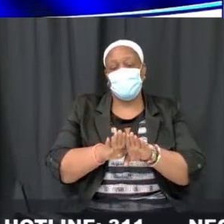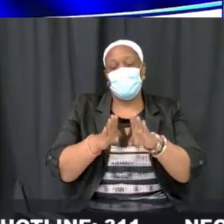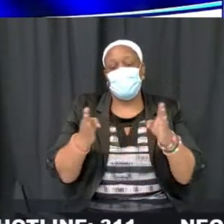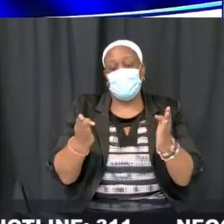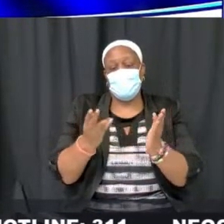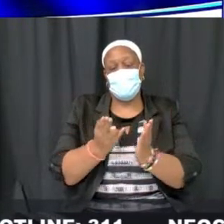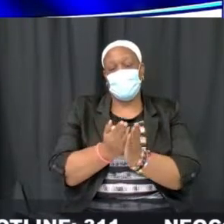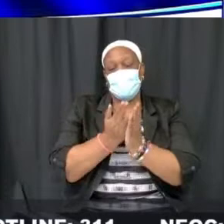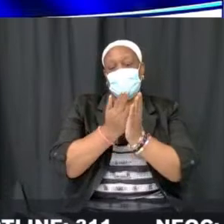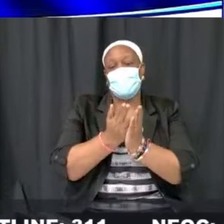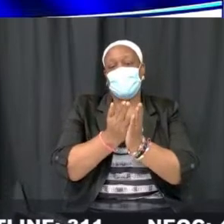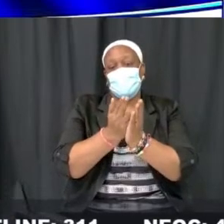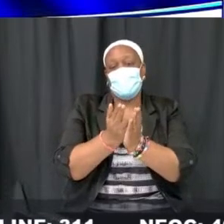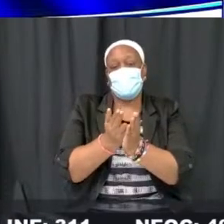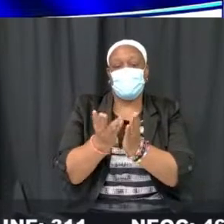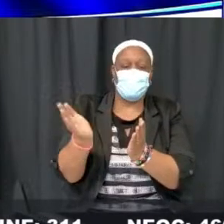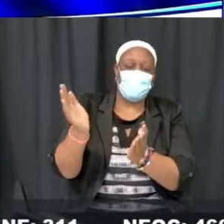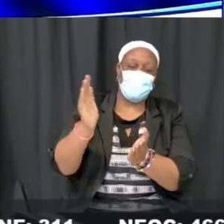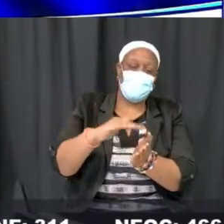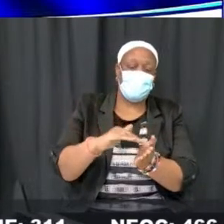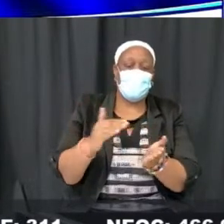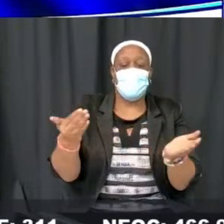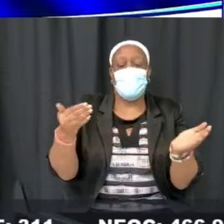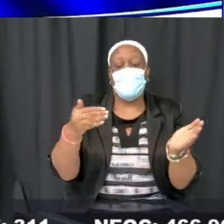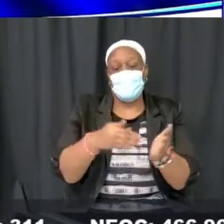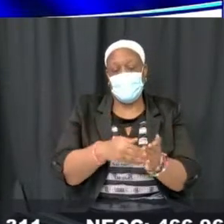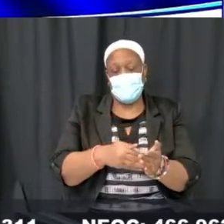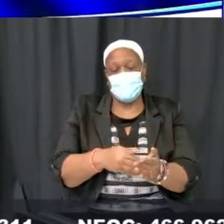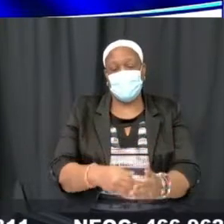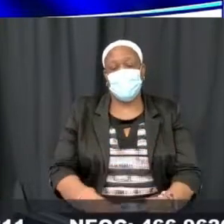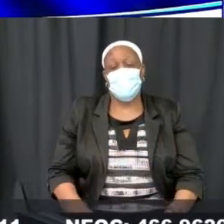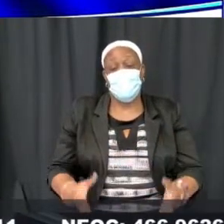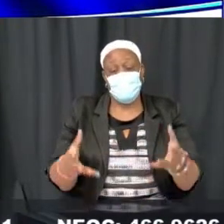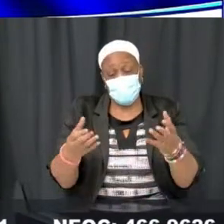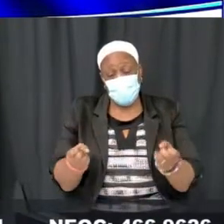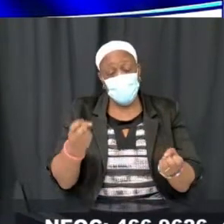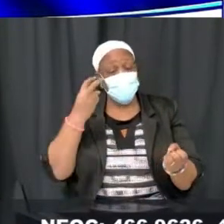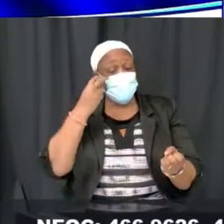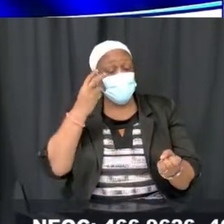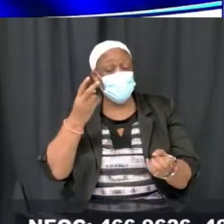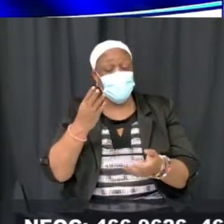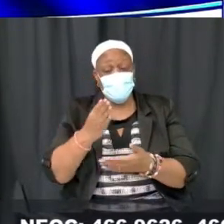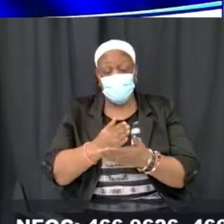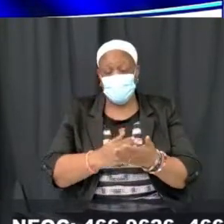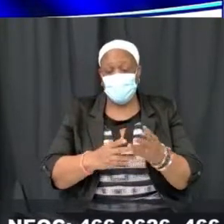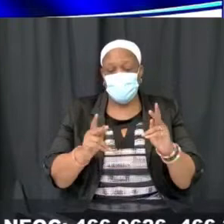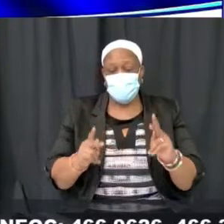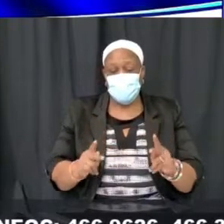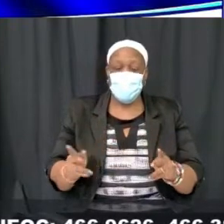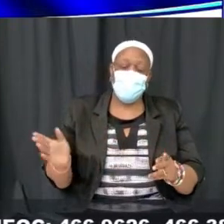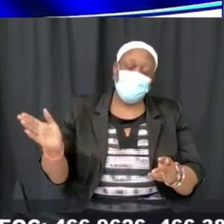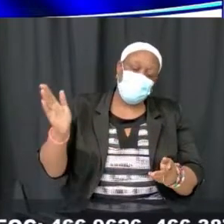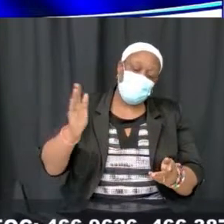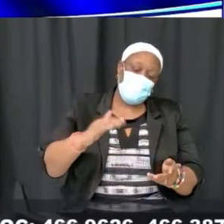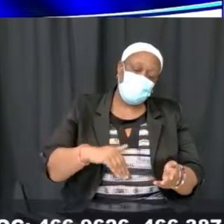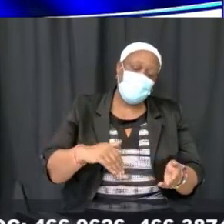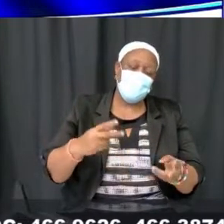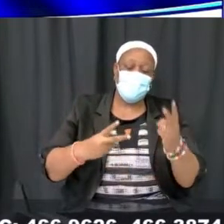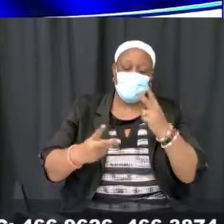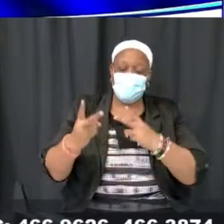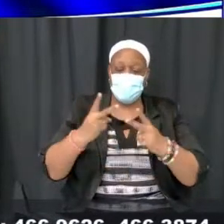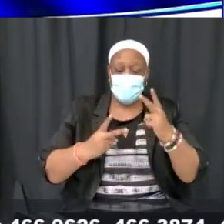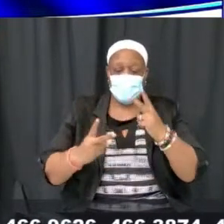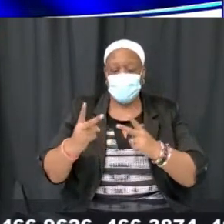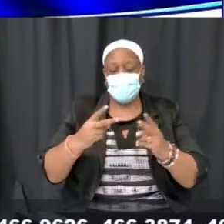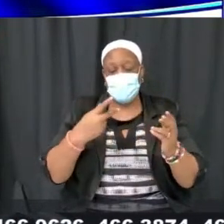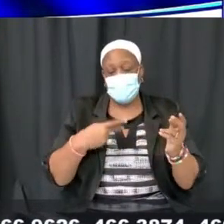priority for us. We would love to see the tourism sector become alive and highly competitive and one of the best